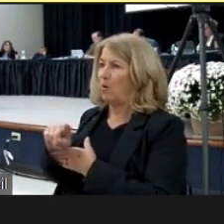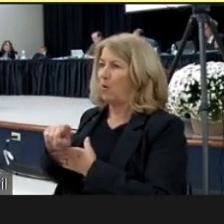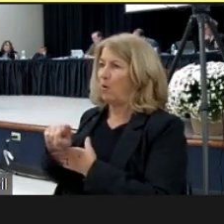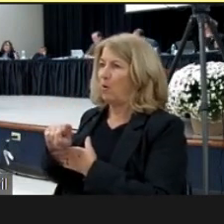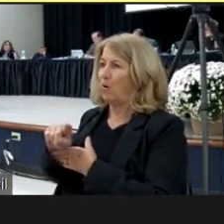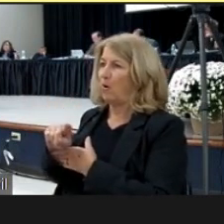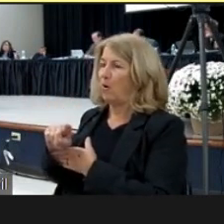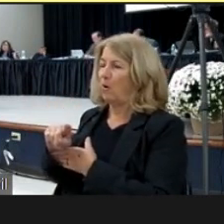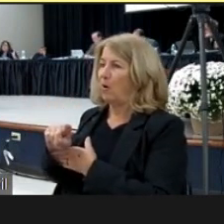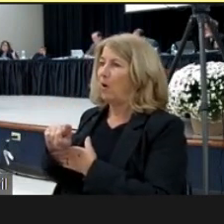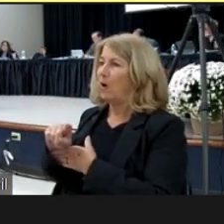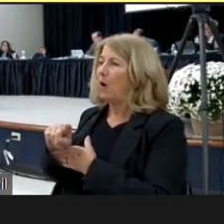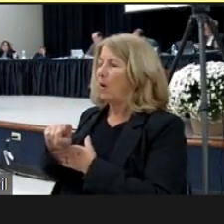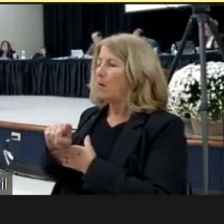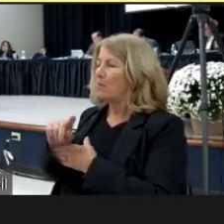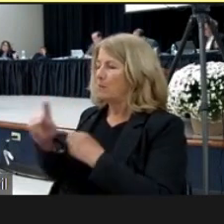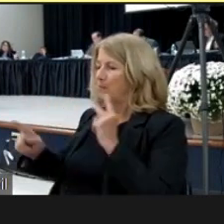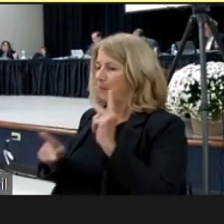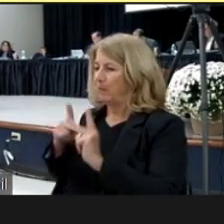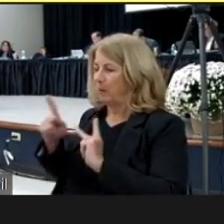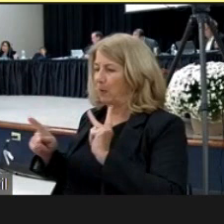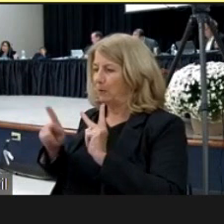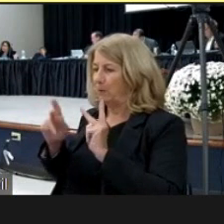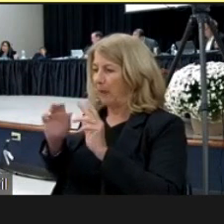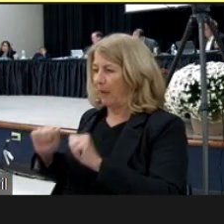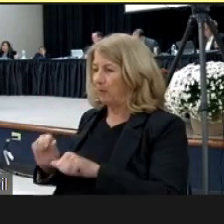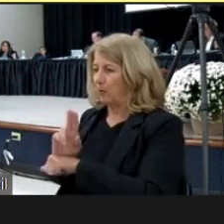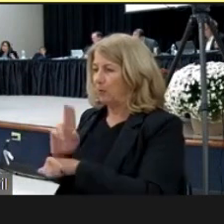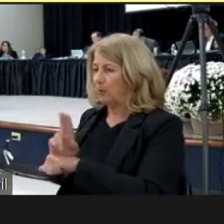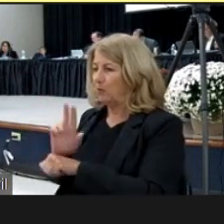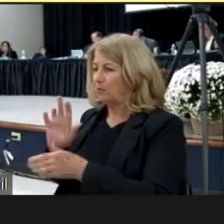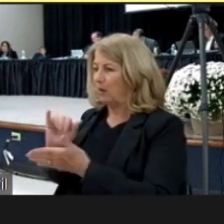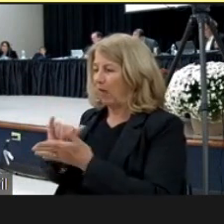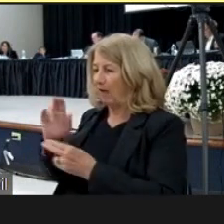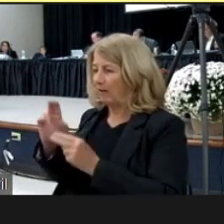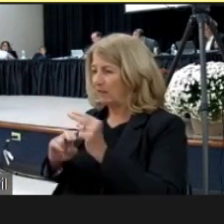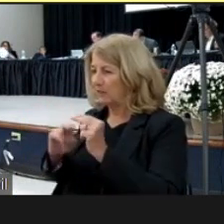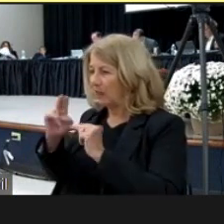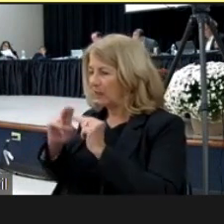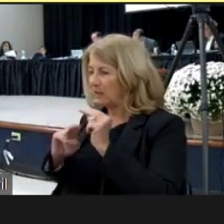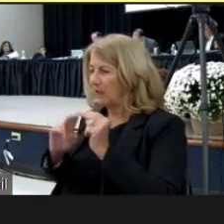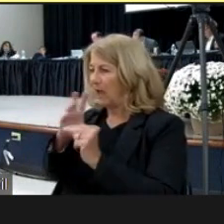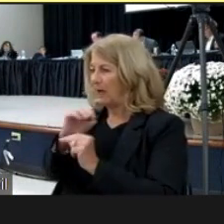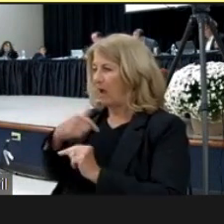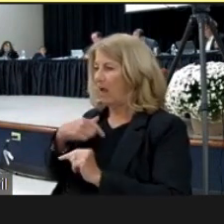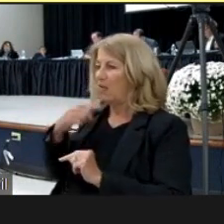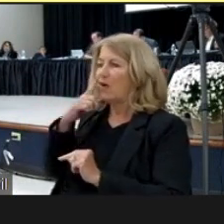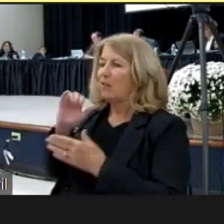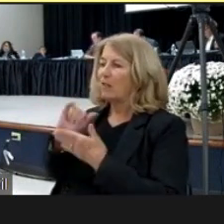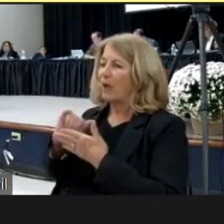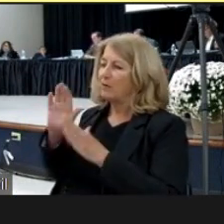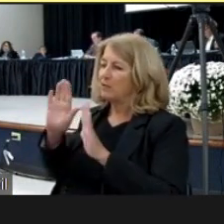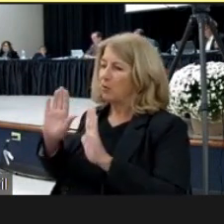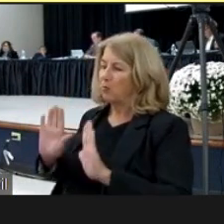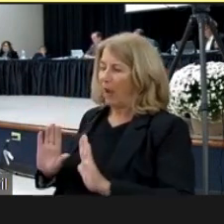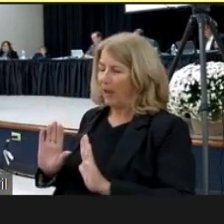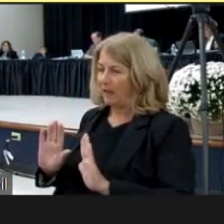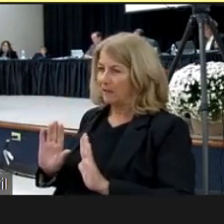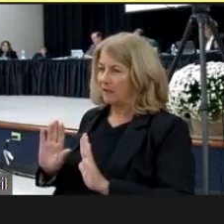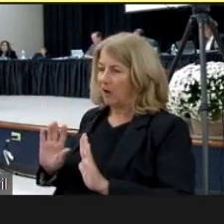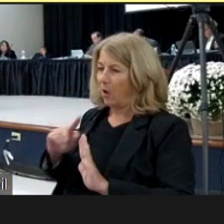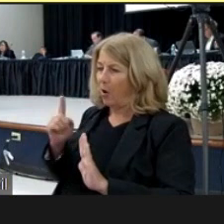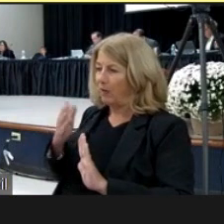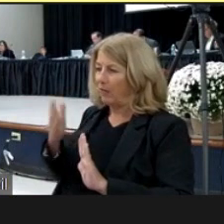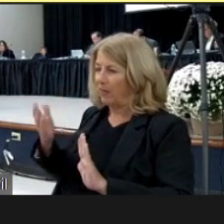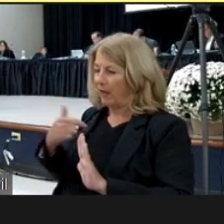occupants, I guess, to be able to use that facility. And I thought that was great. The only thing